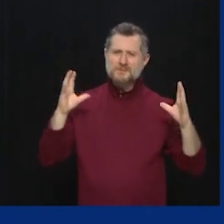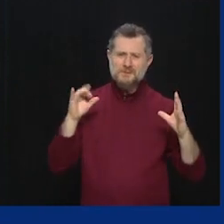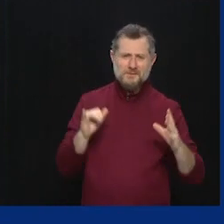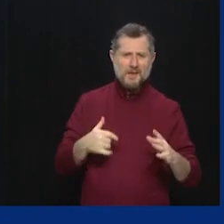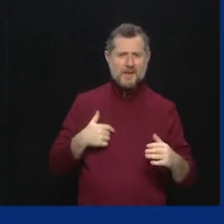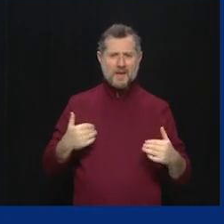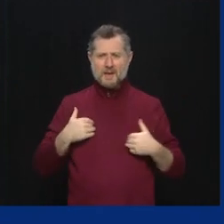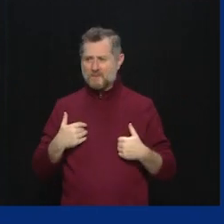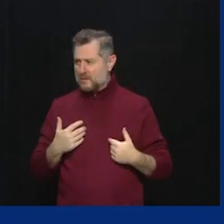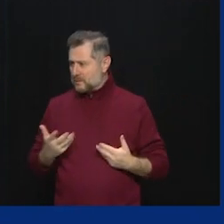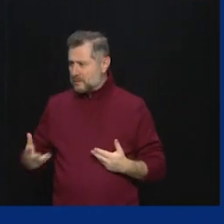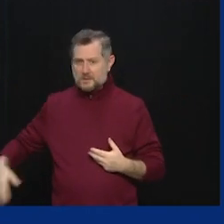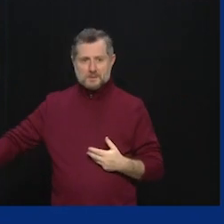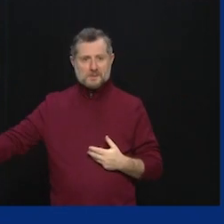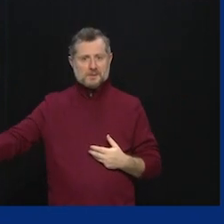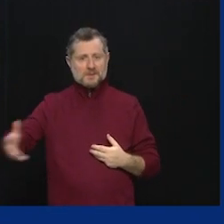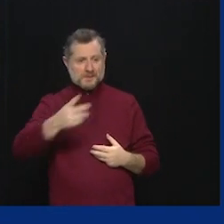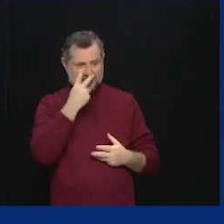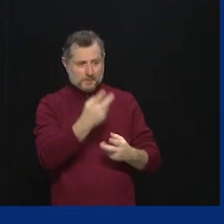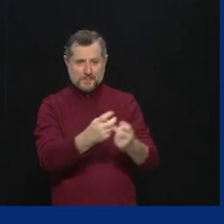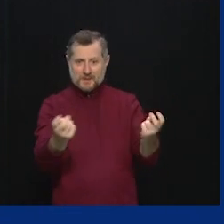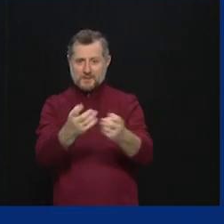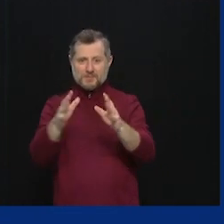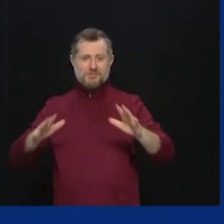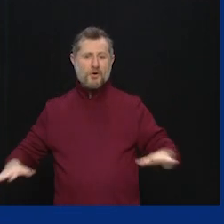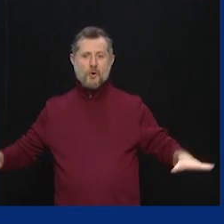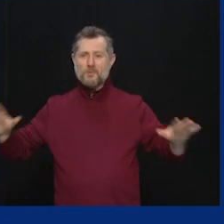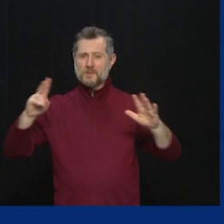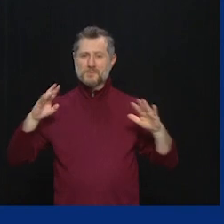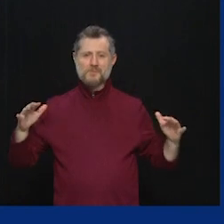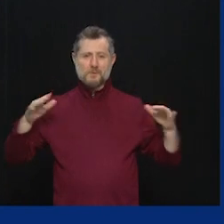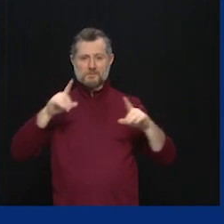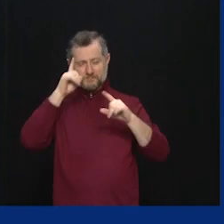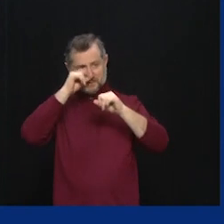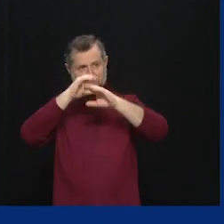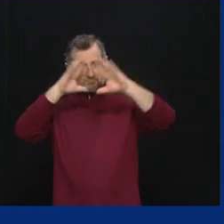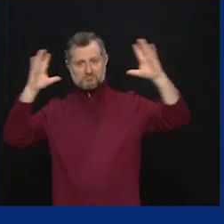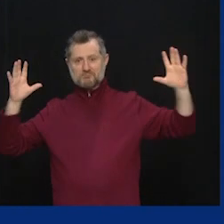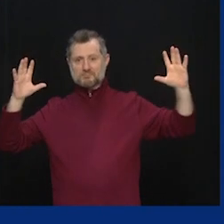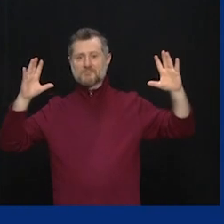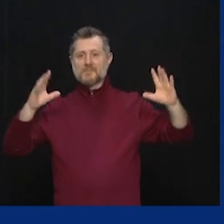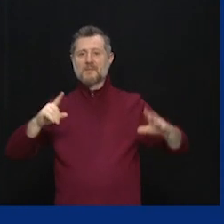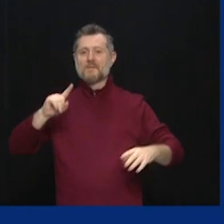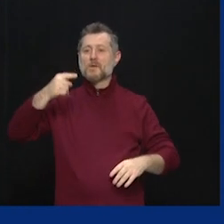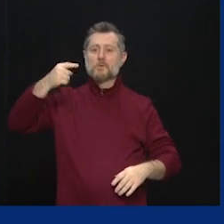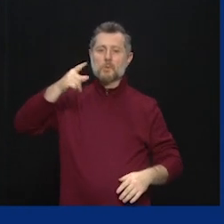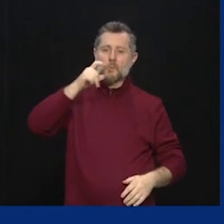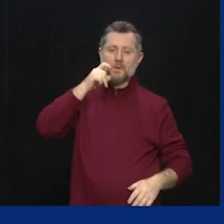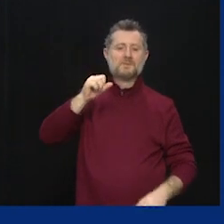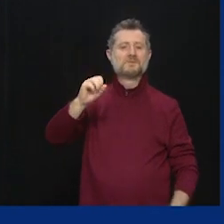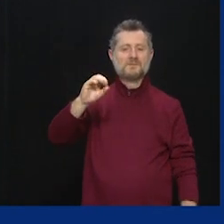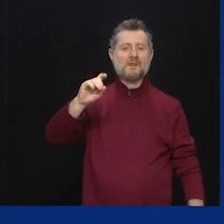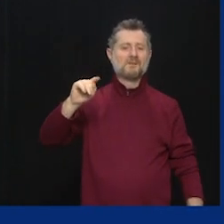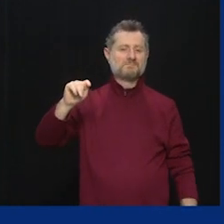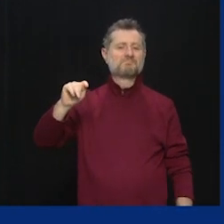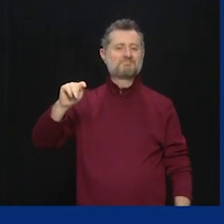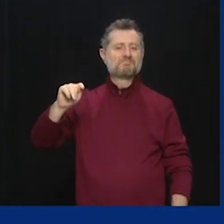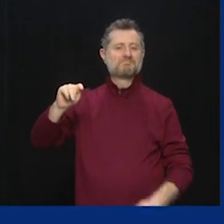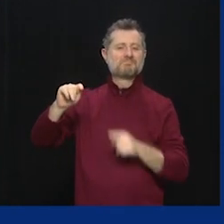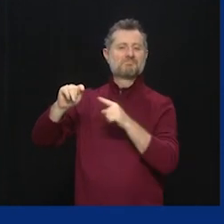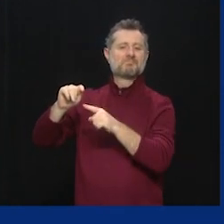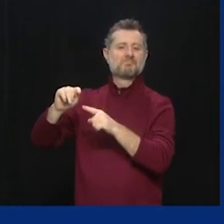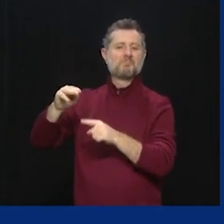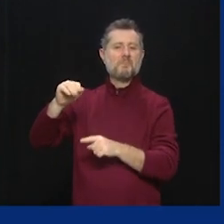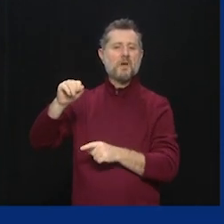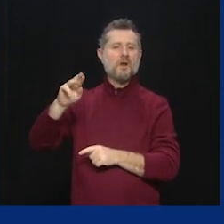group of visionaries. Scott Malkin, number one on that list. Tony McAuliffe, our other college roommate,